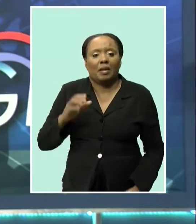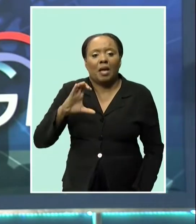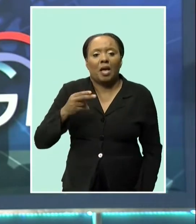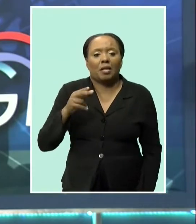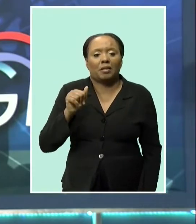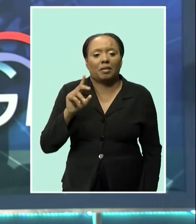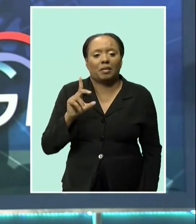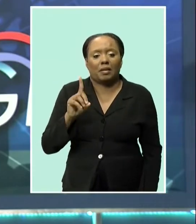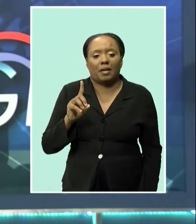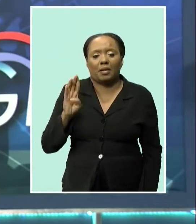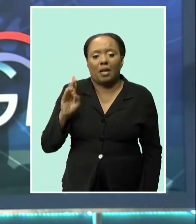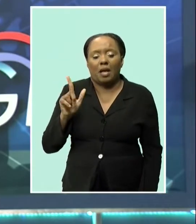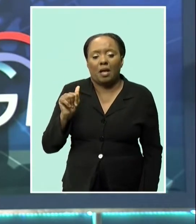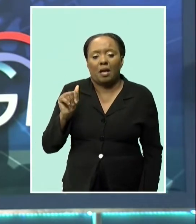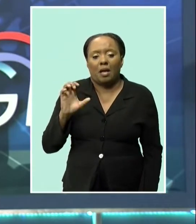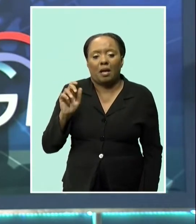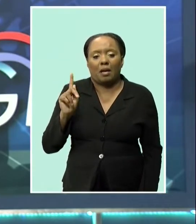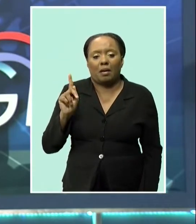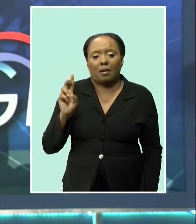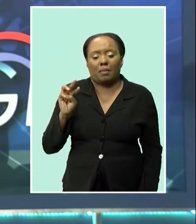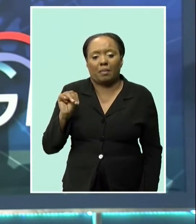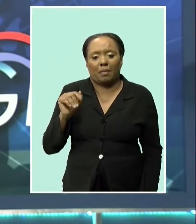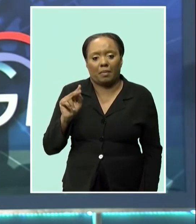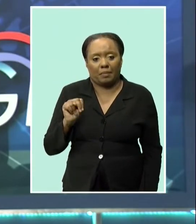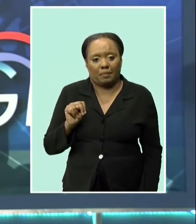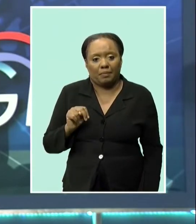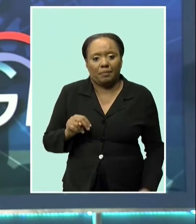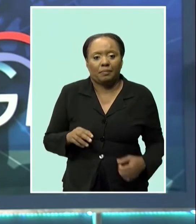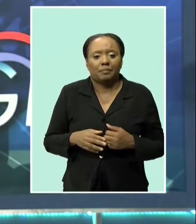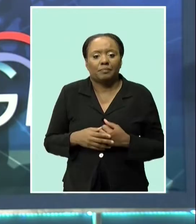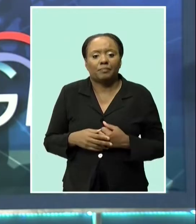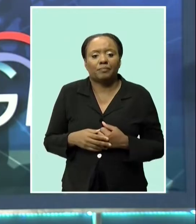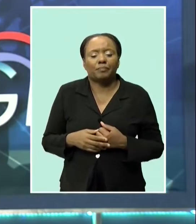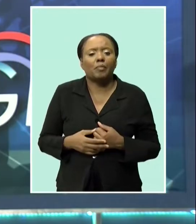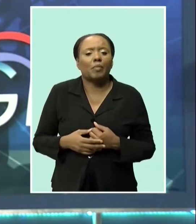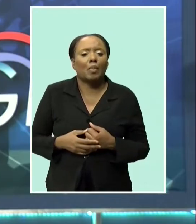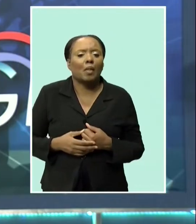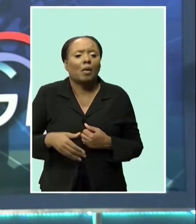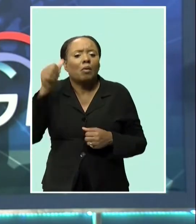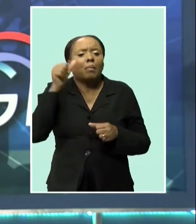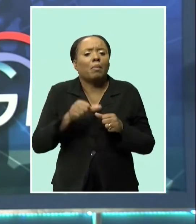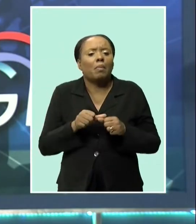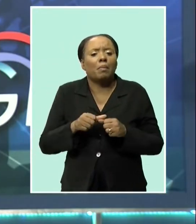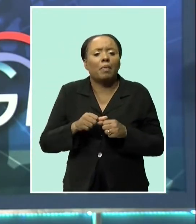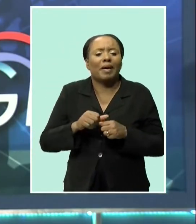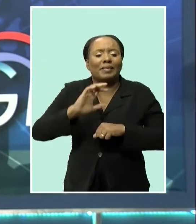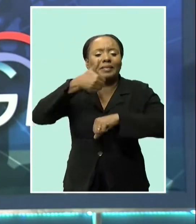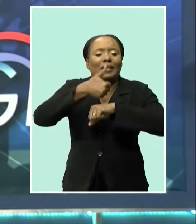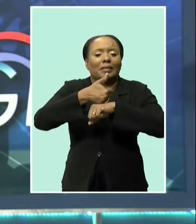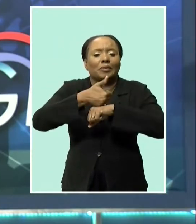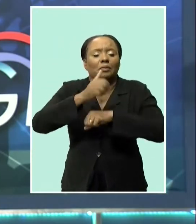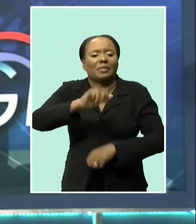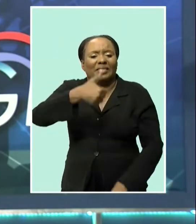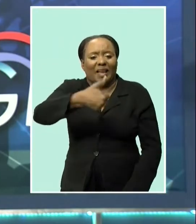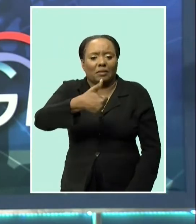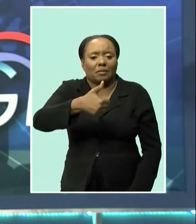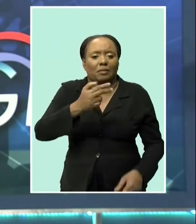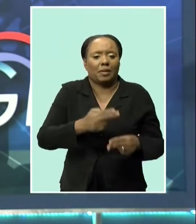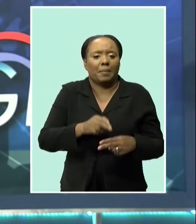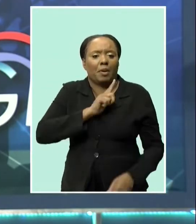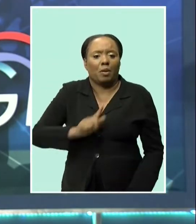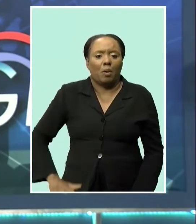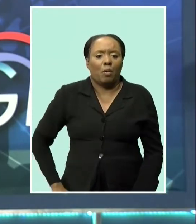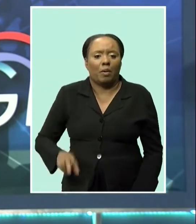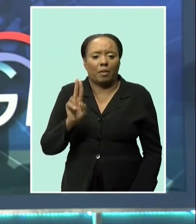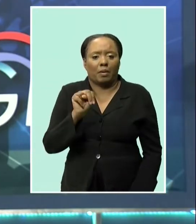Director General of the ILO. A decision should soon be made on what will replace the Lord Nelson statue in National